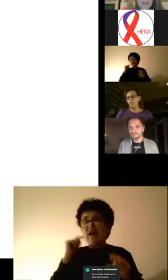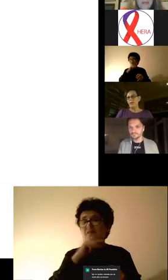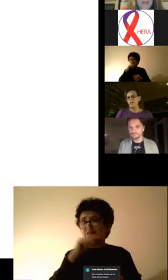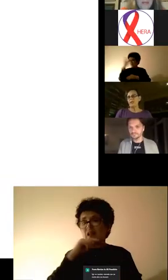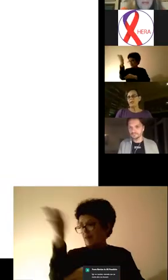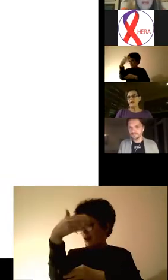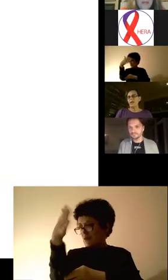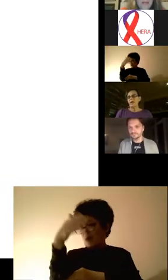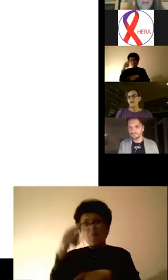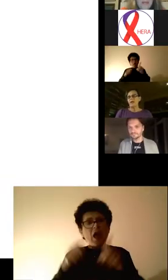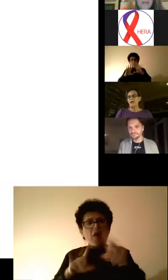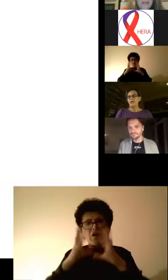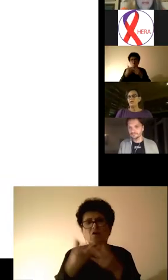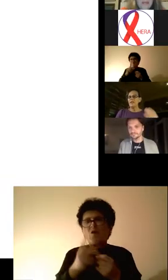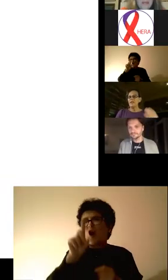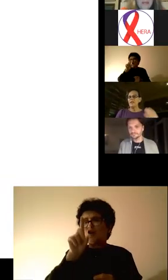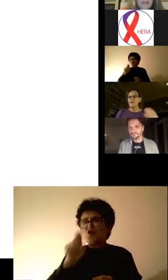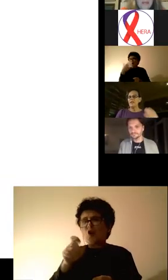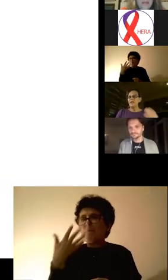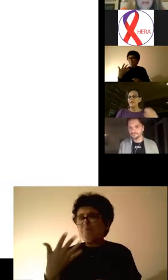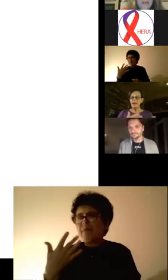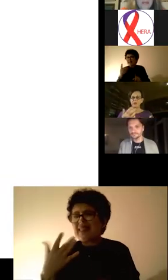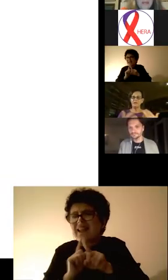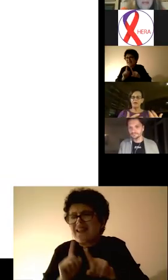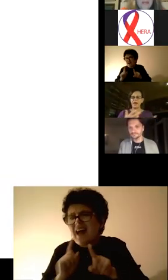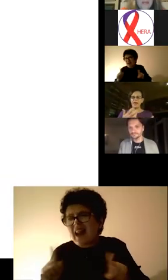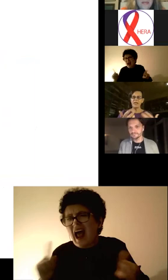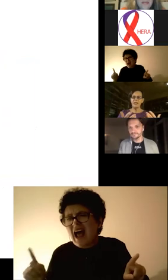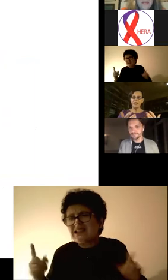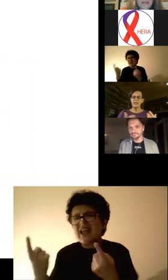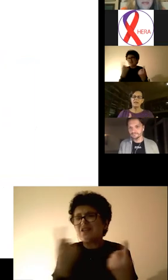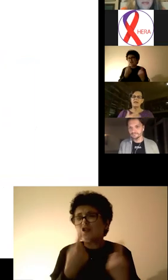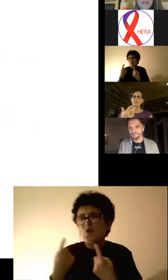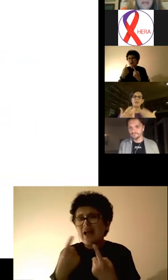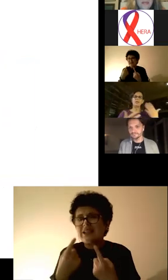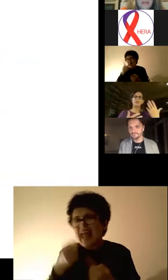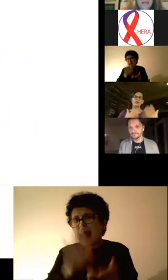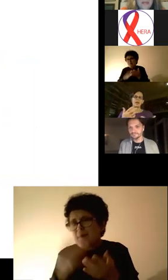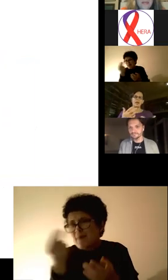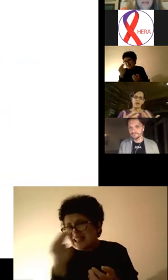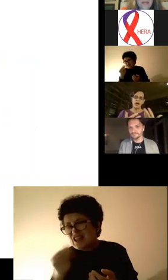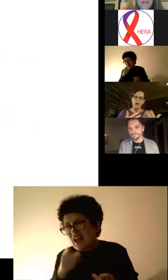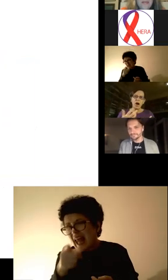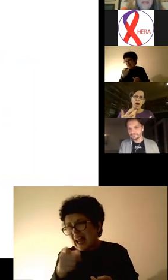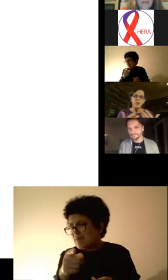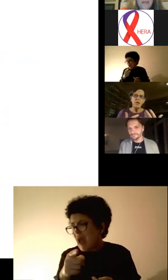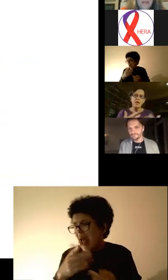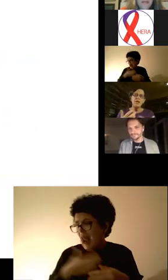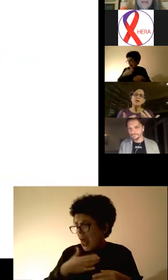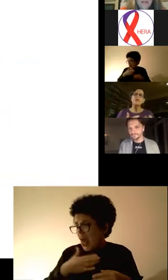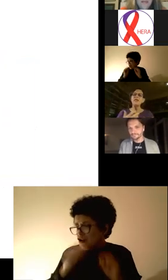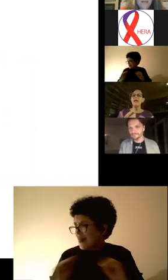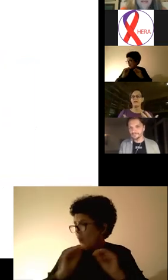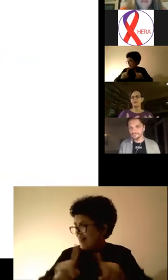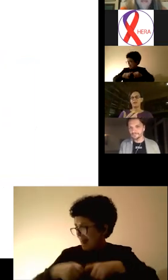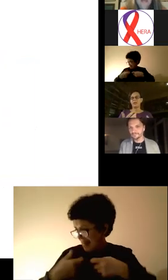in drawings. We discuss the situations and we try to come up with a flag. What flag is it? And then we discuss how